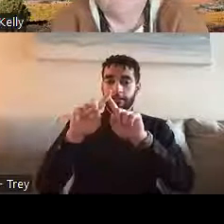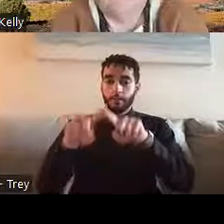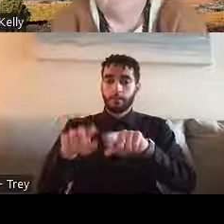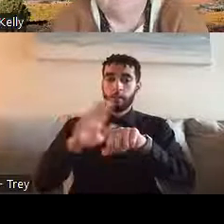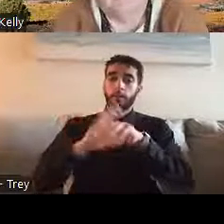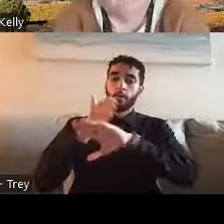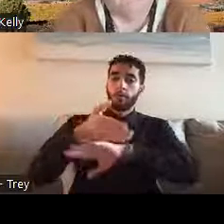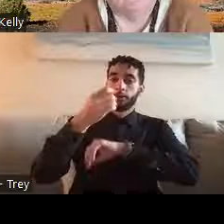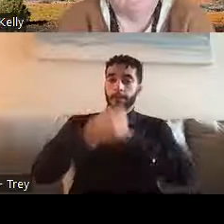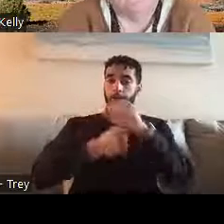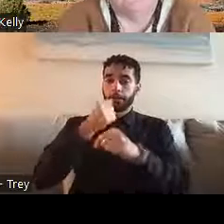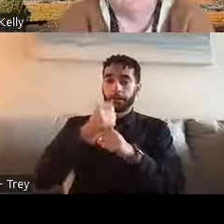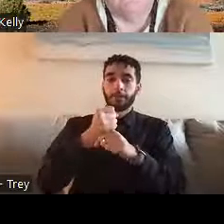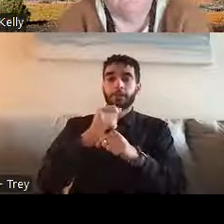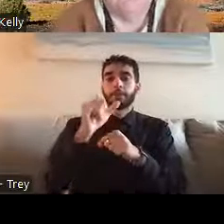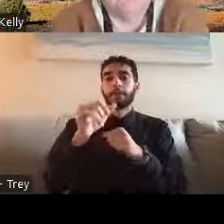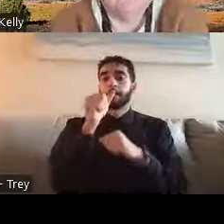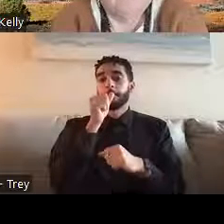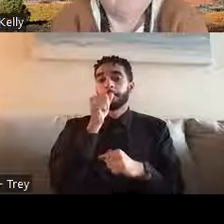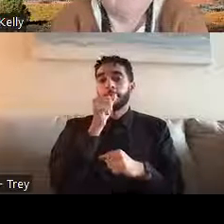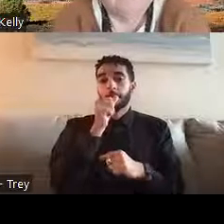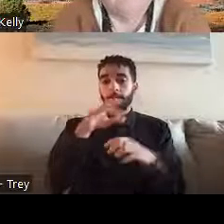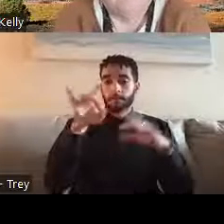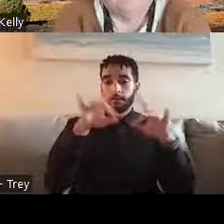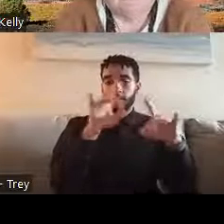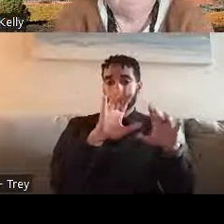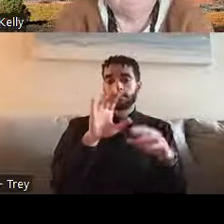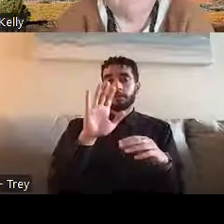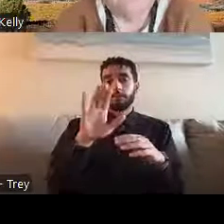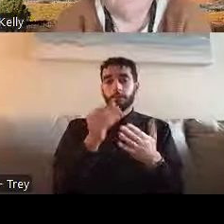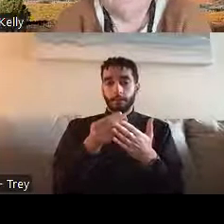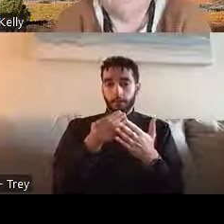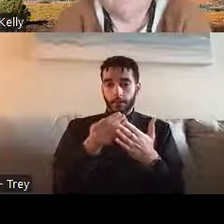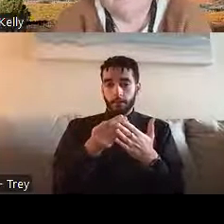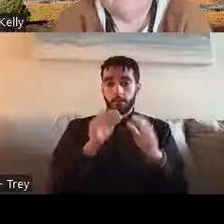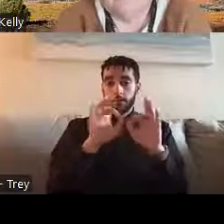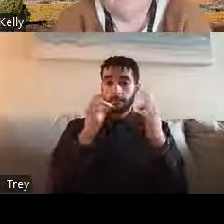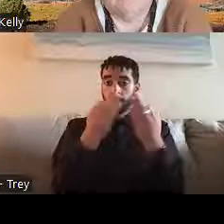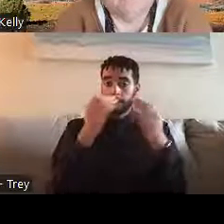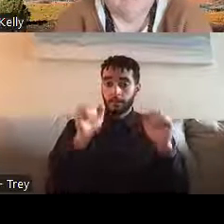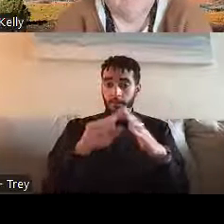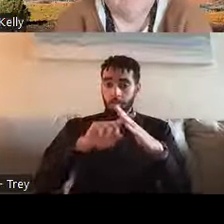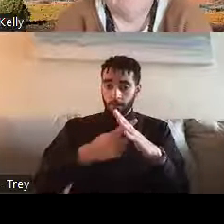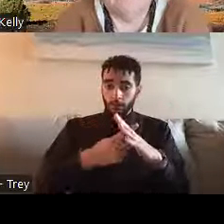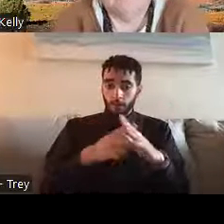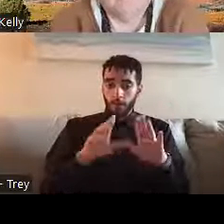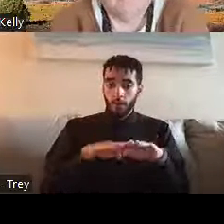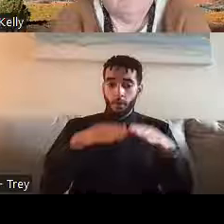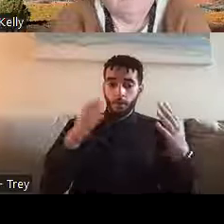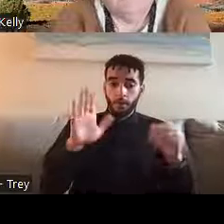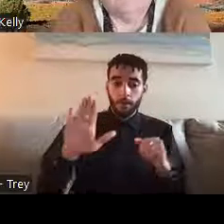period using private foundation dollars. Families can start and open their own